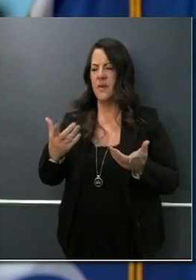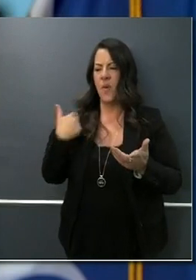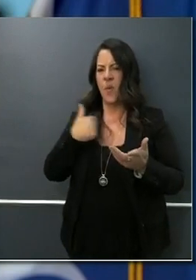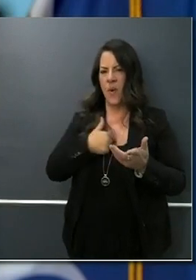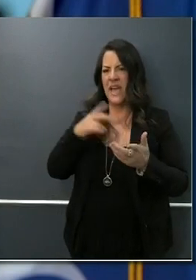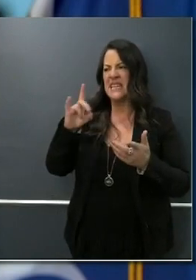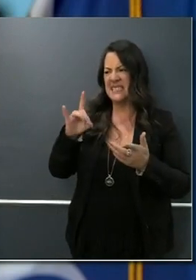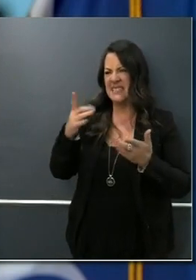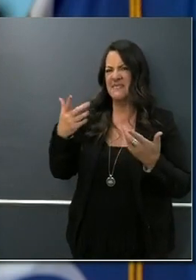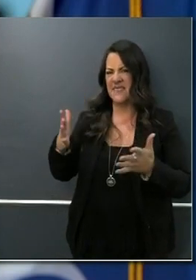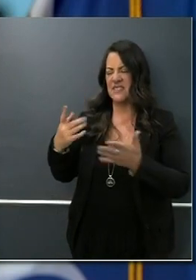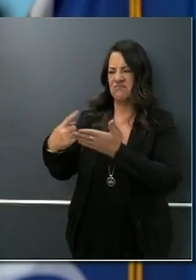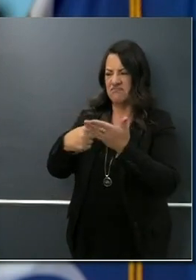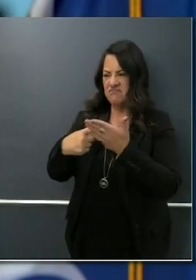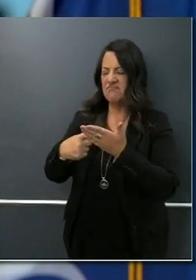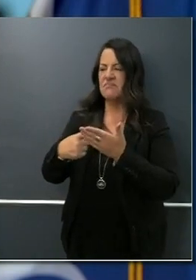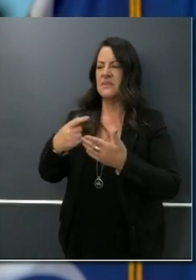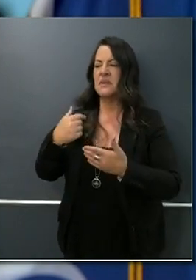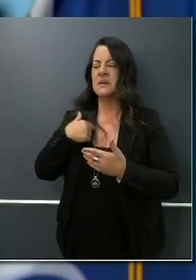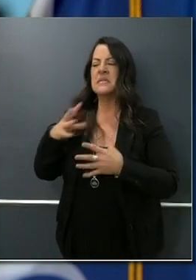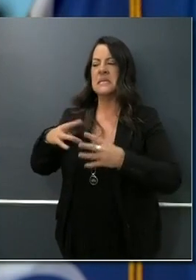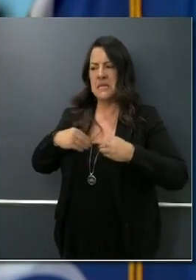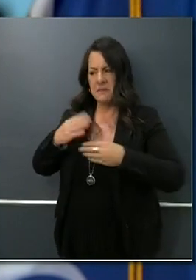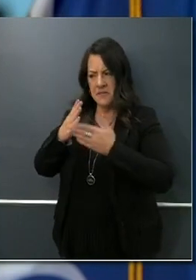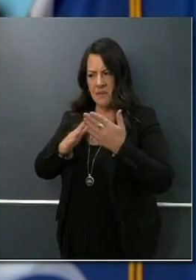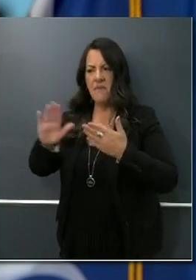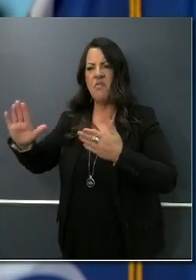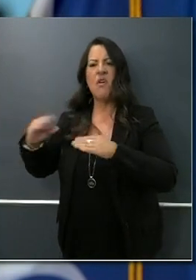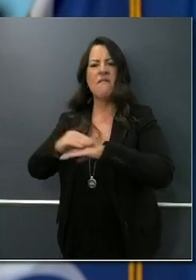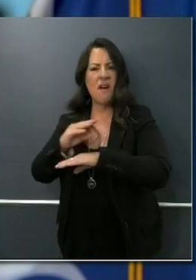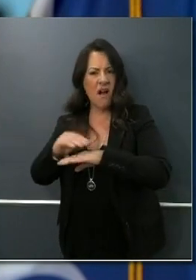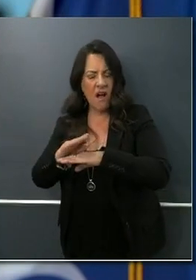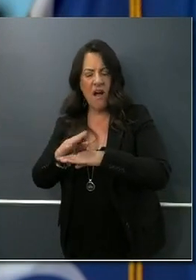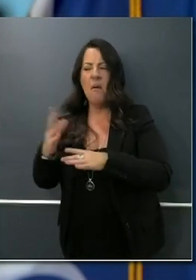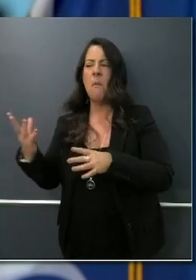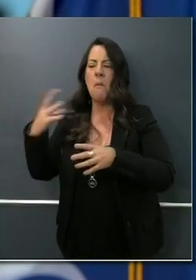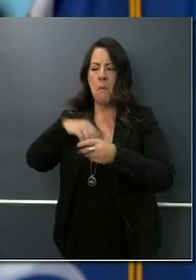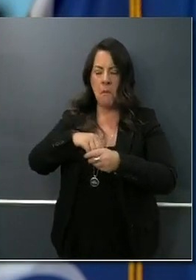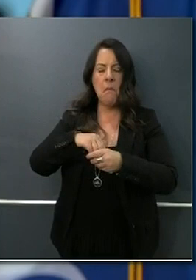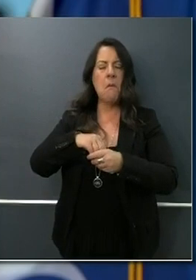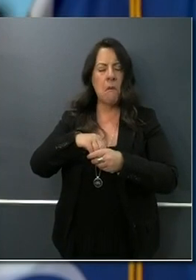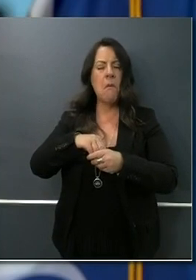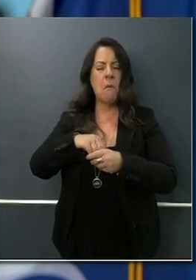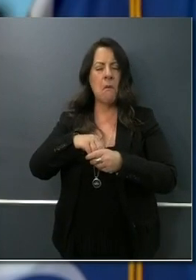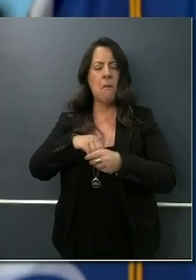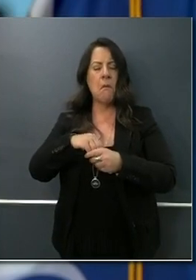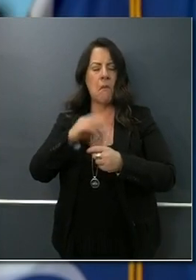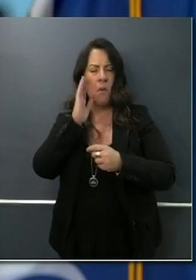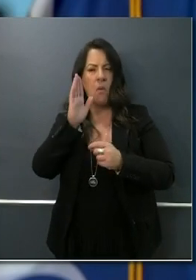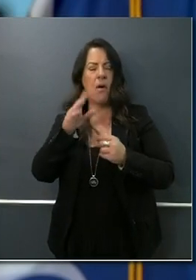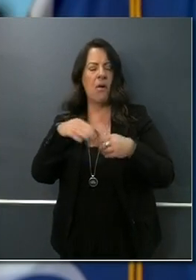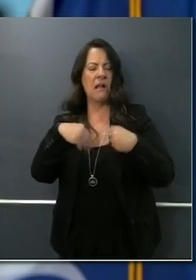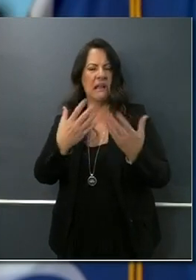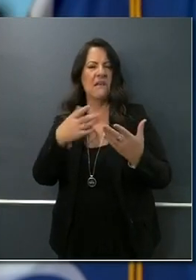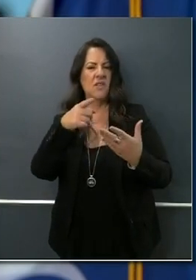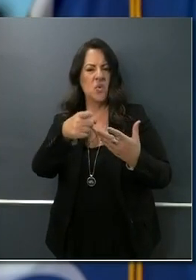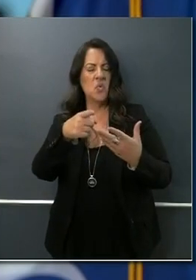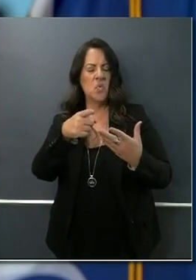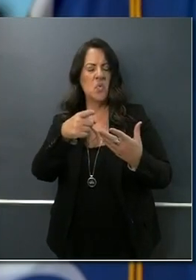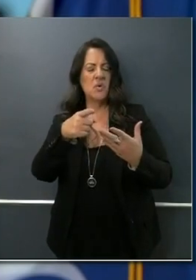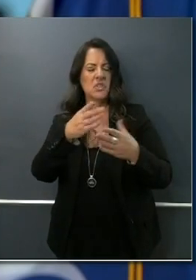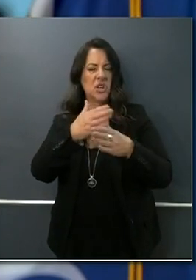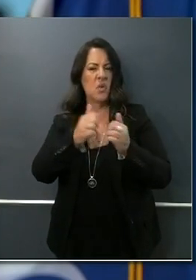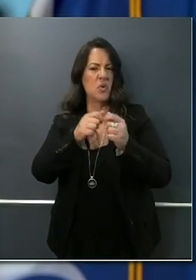have taken some of their counsel and advice and incorporated into the presentation we'll be providing you tomorrow. It's just a proof